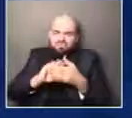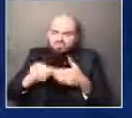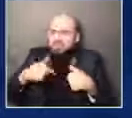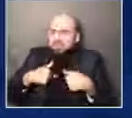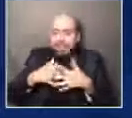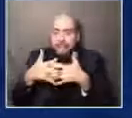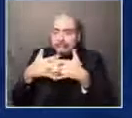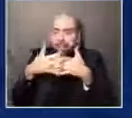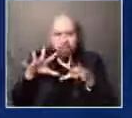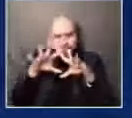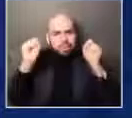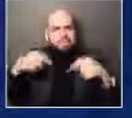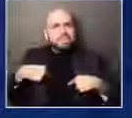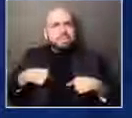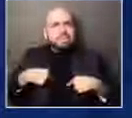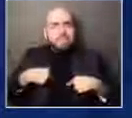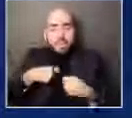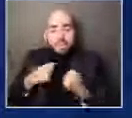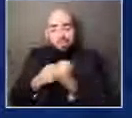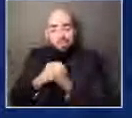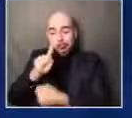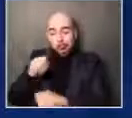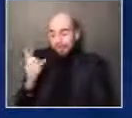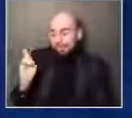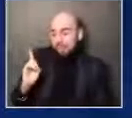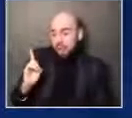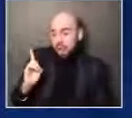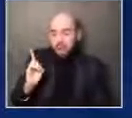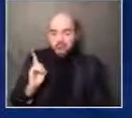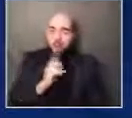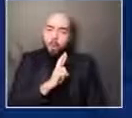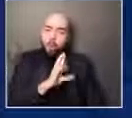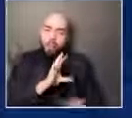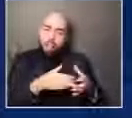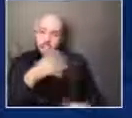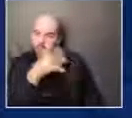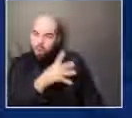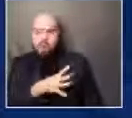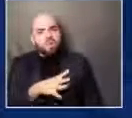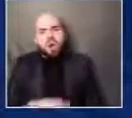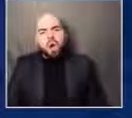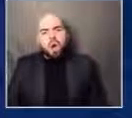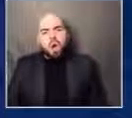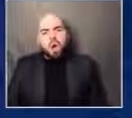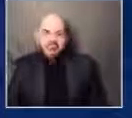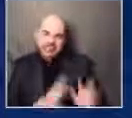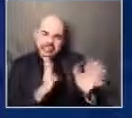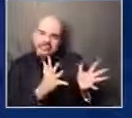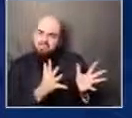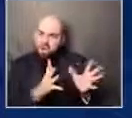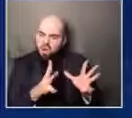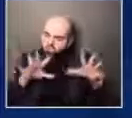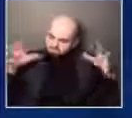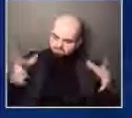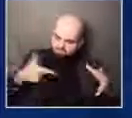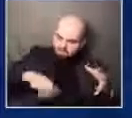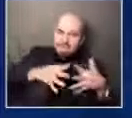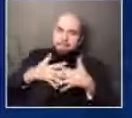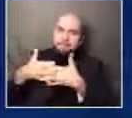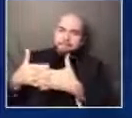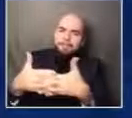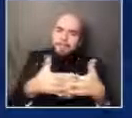aside the partisanship and the rhetoric that designed to demonize one another. It's time to